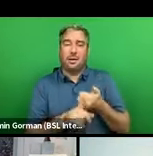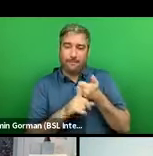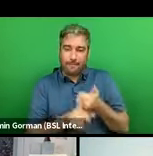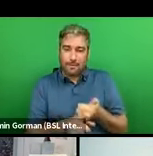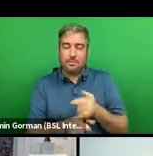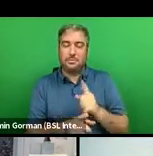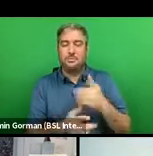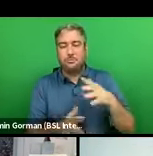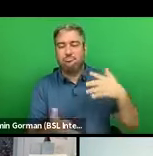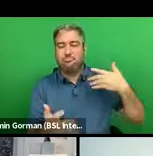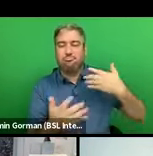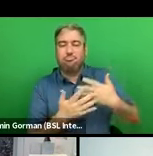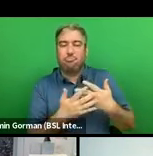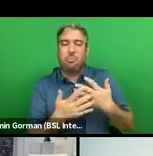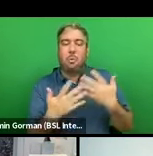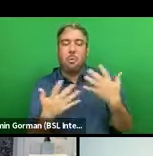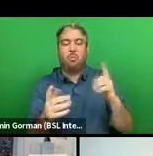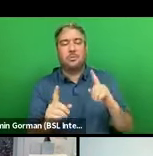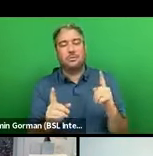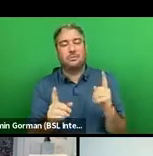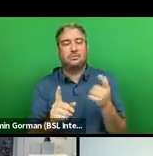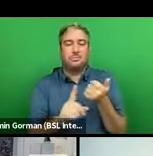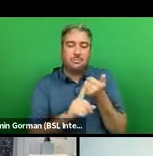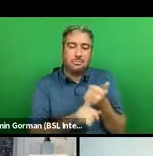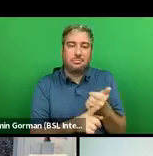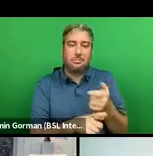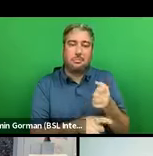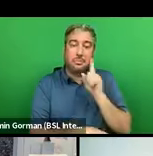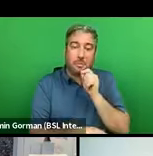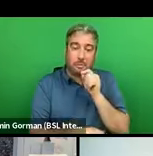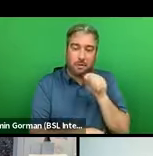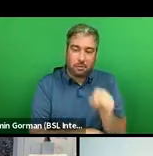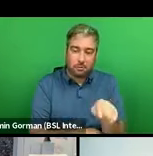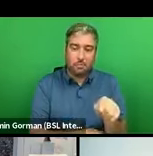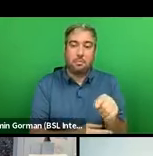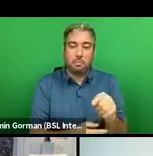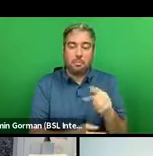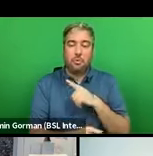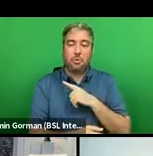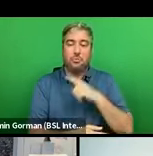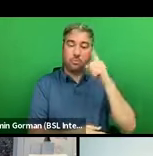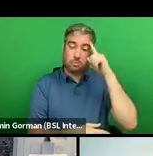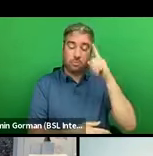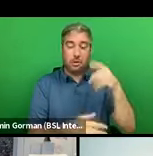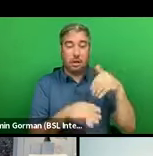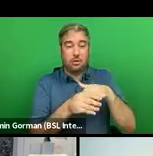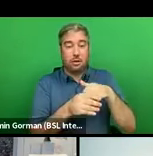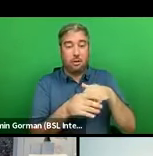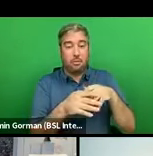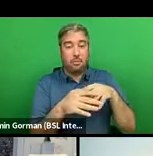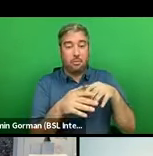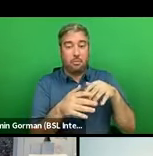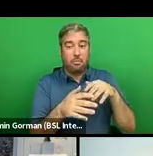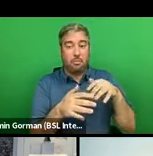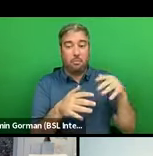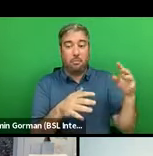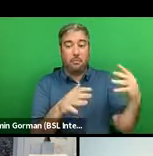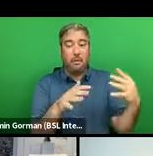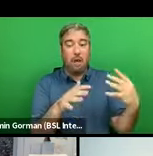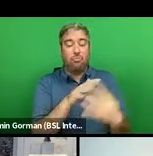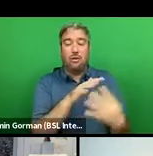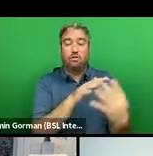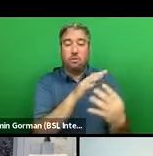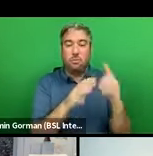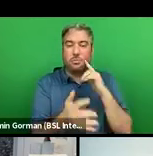the idea that internal migration is going to sort it out. So, you know, people are gonna move to where the opportunities are. If we equip them